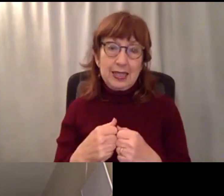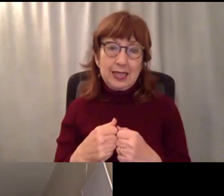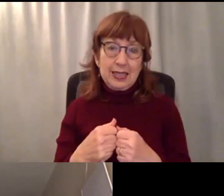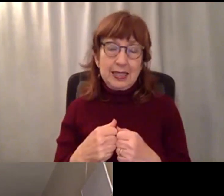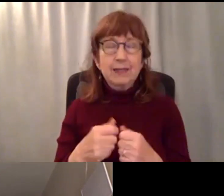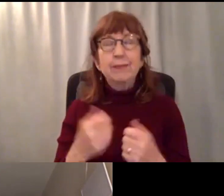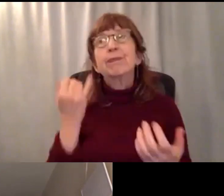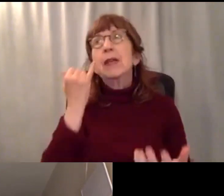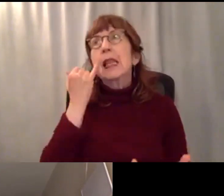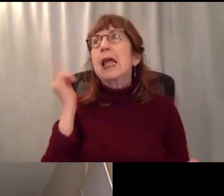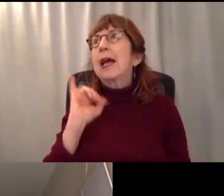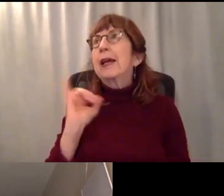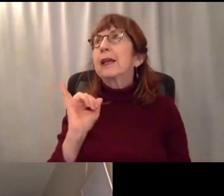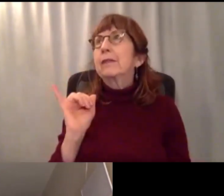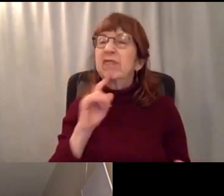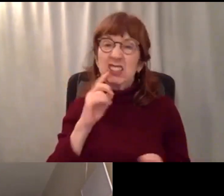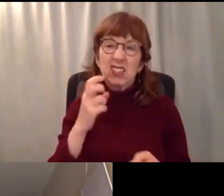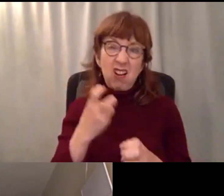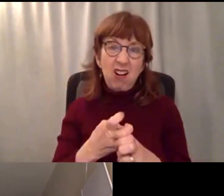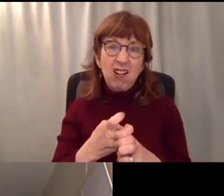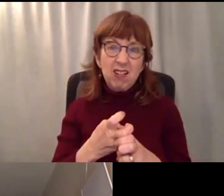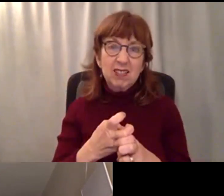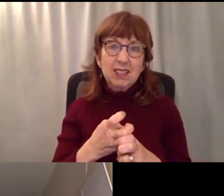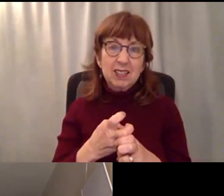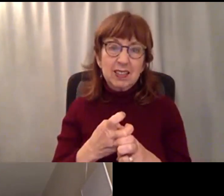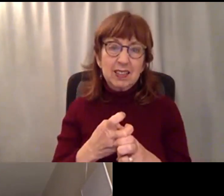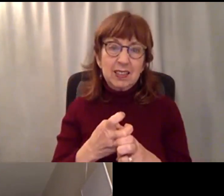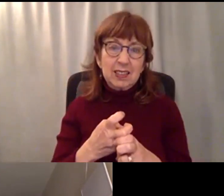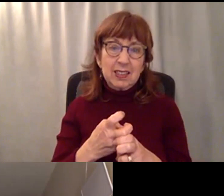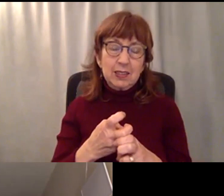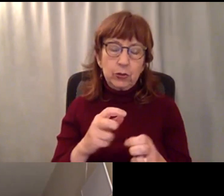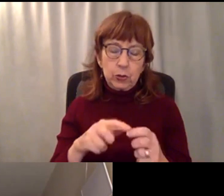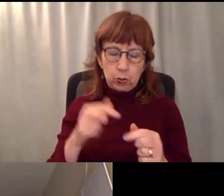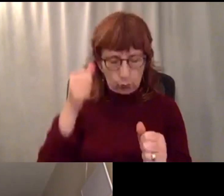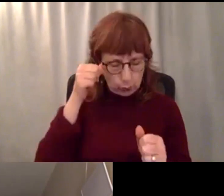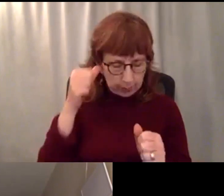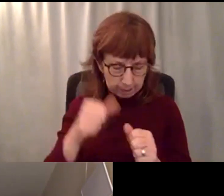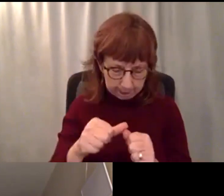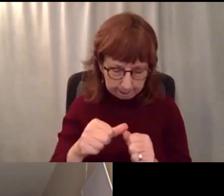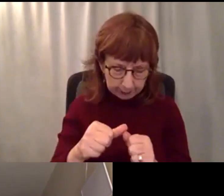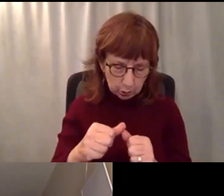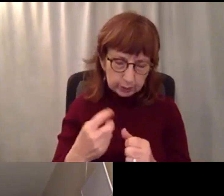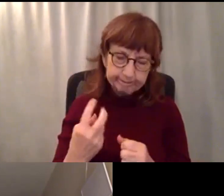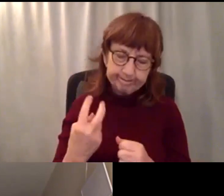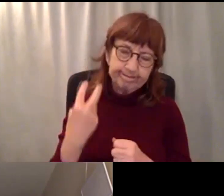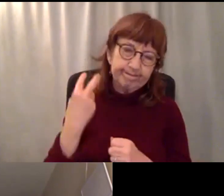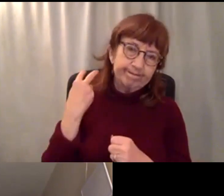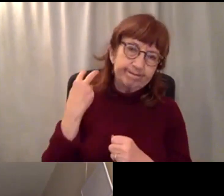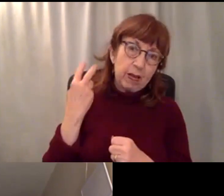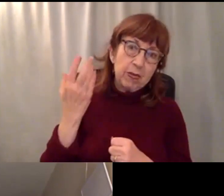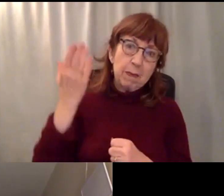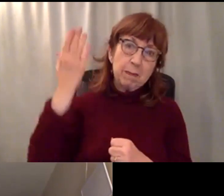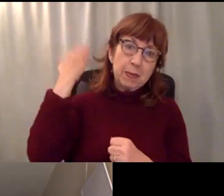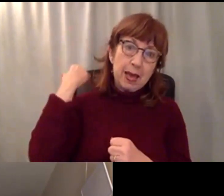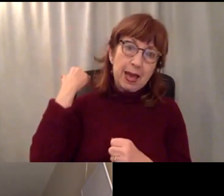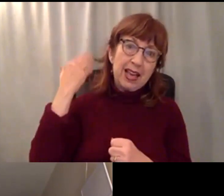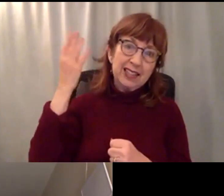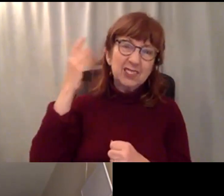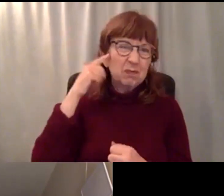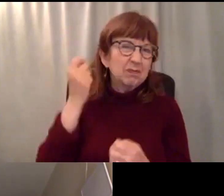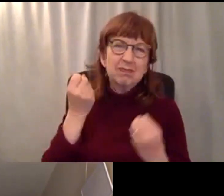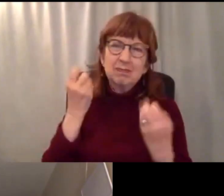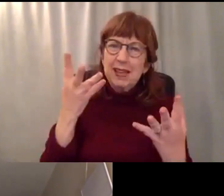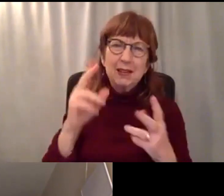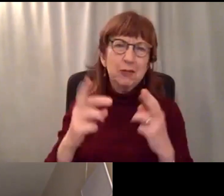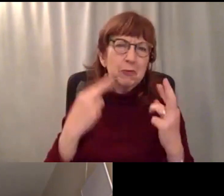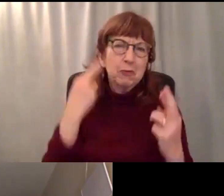like, it's hard to remember the past, and that for multiple reasons, like